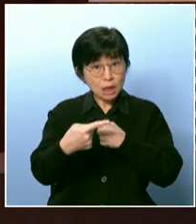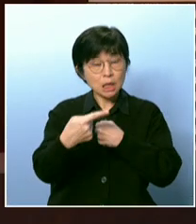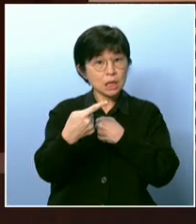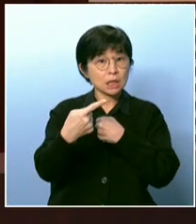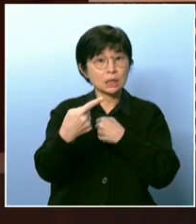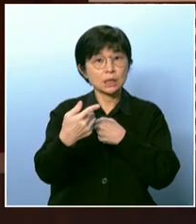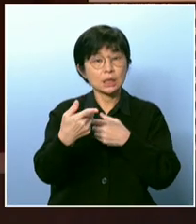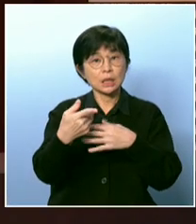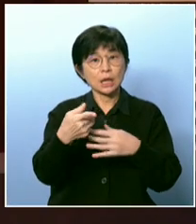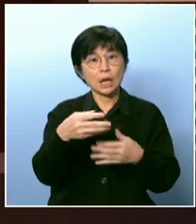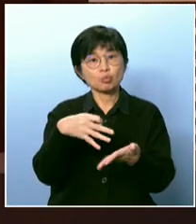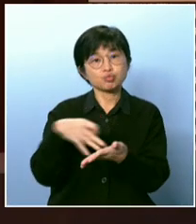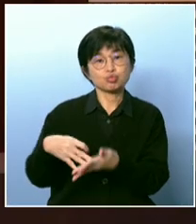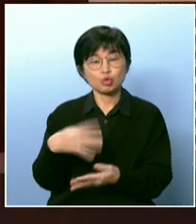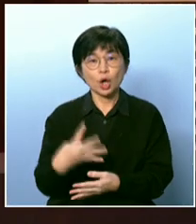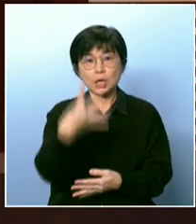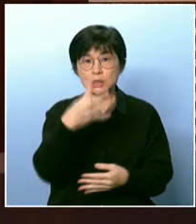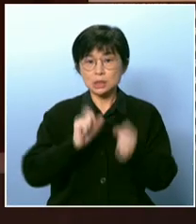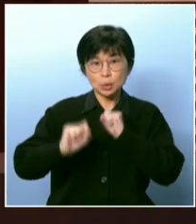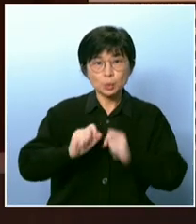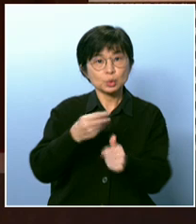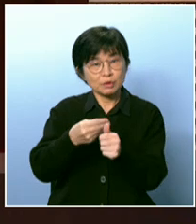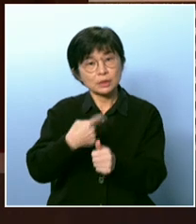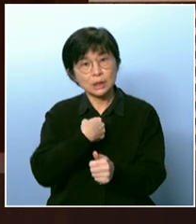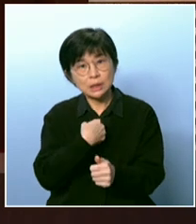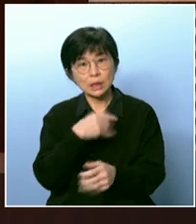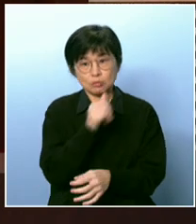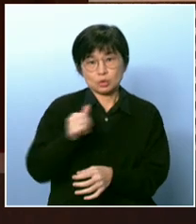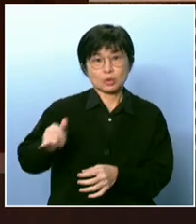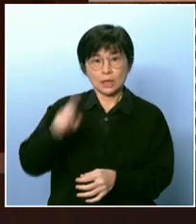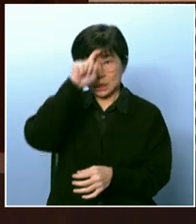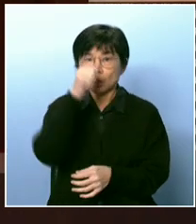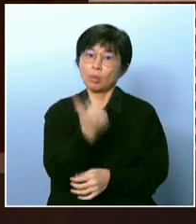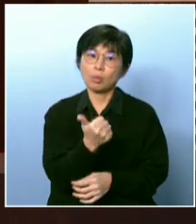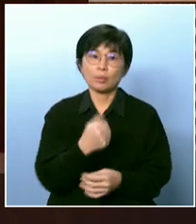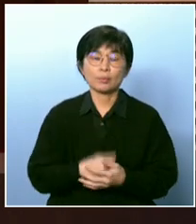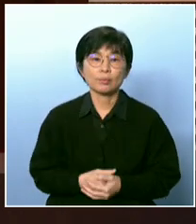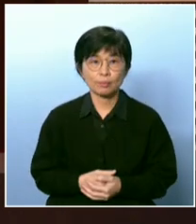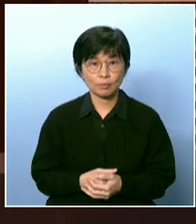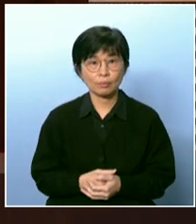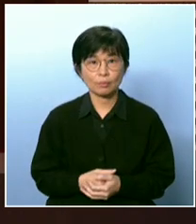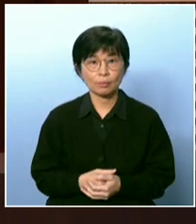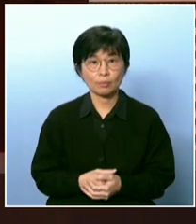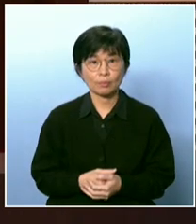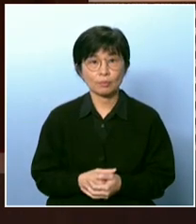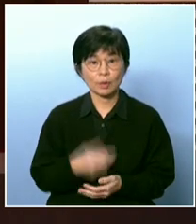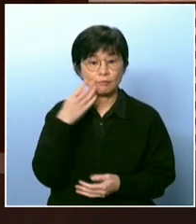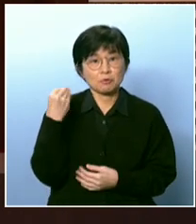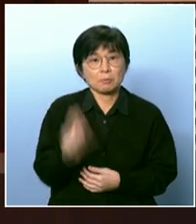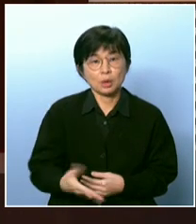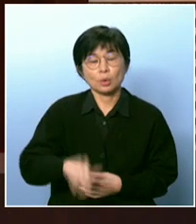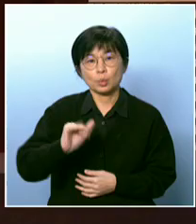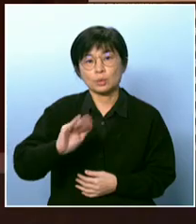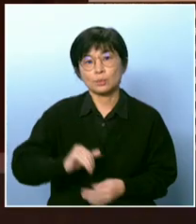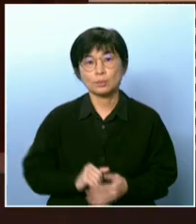good attendance rate for the first year of the program. For example, if the attendance rate is good for the